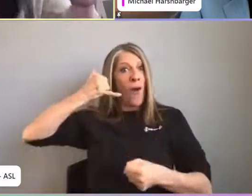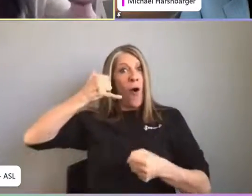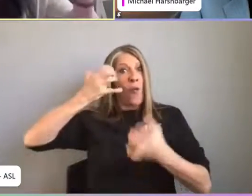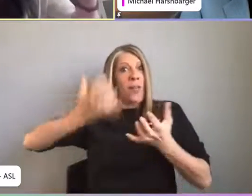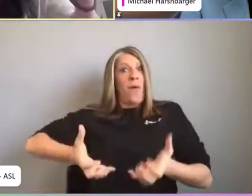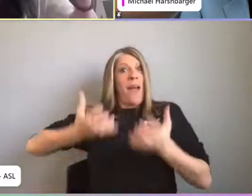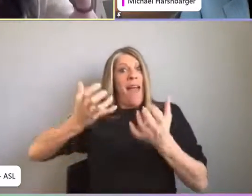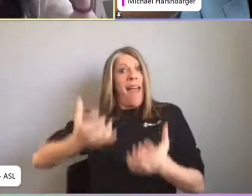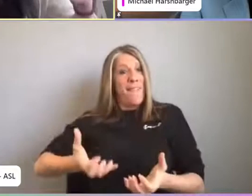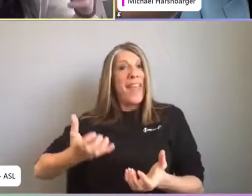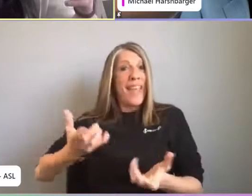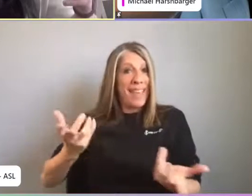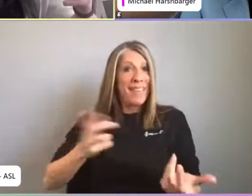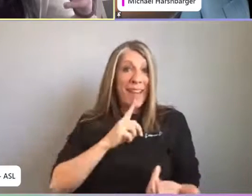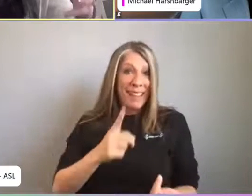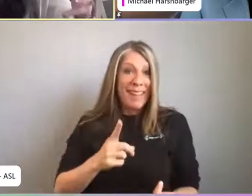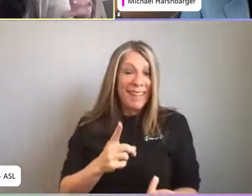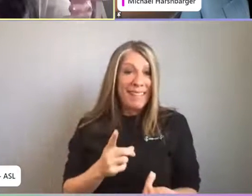than my dog.